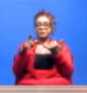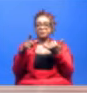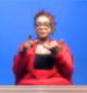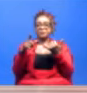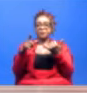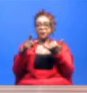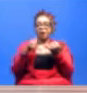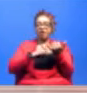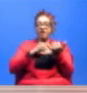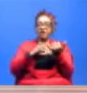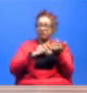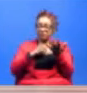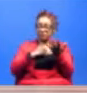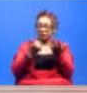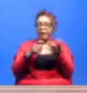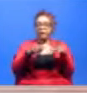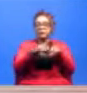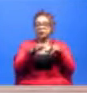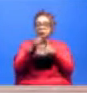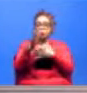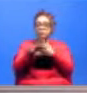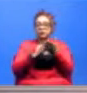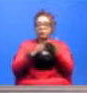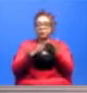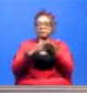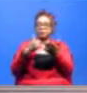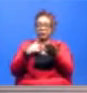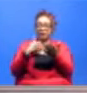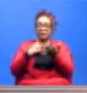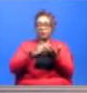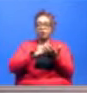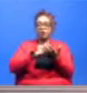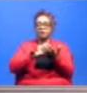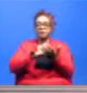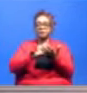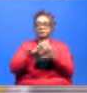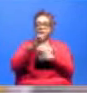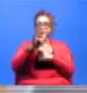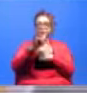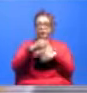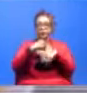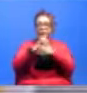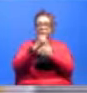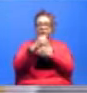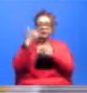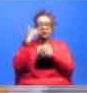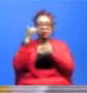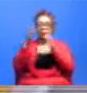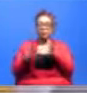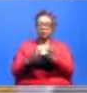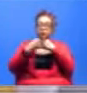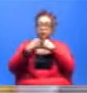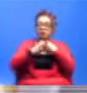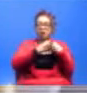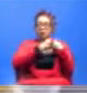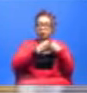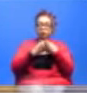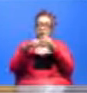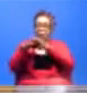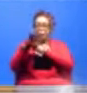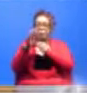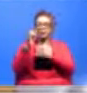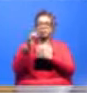za kukohoa, and some of them are pneumonias. The walkout has left patients struggling to access care from expensive